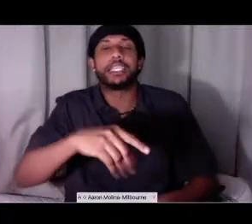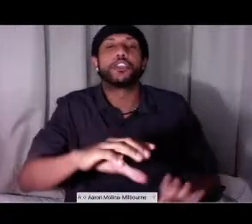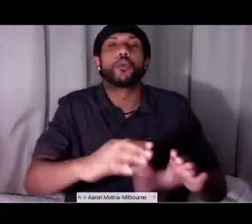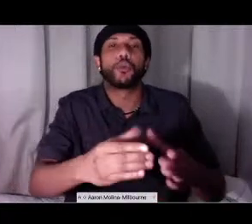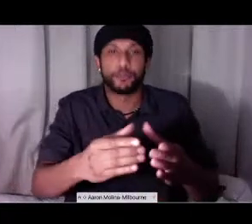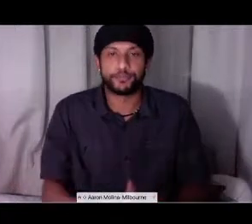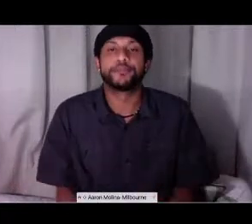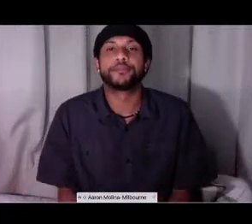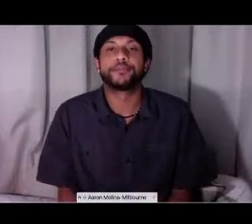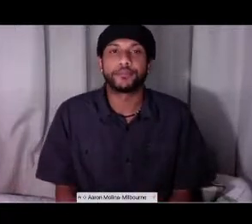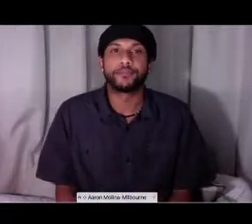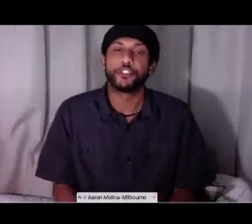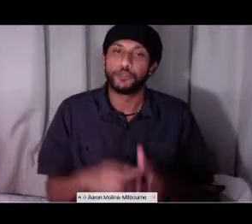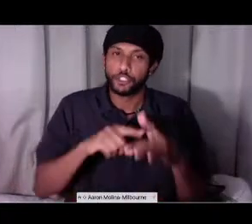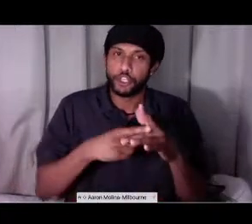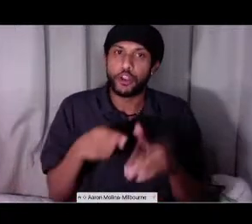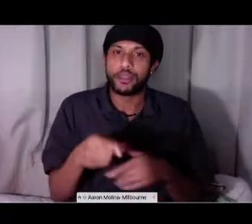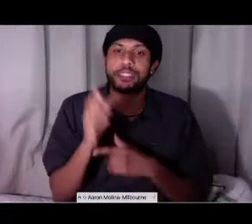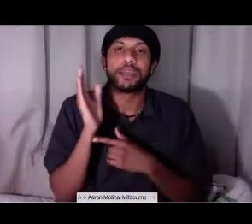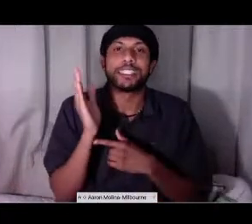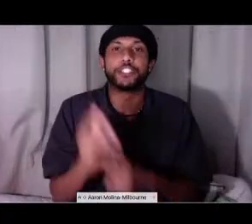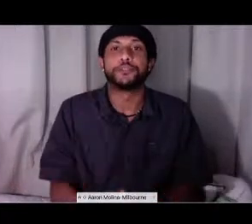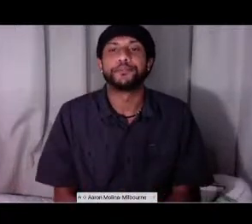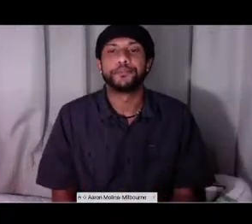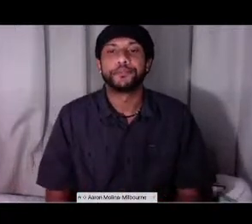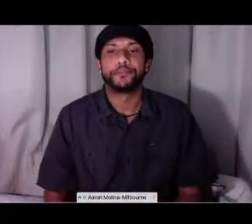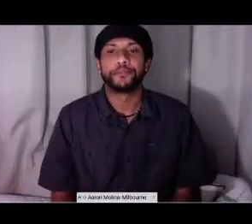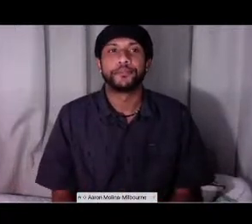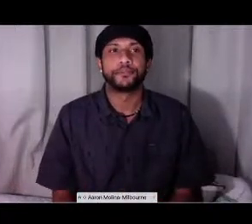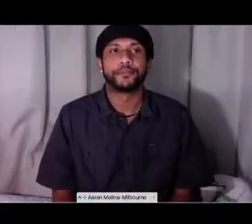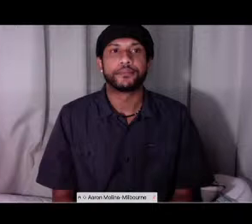and kick off this presentation director